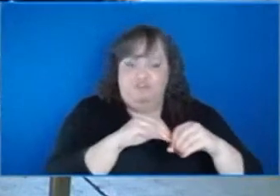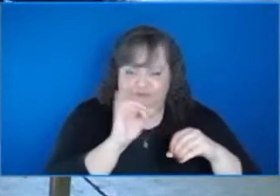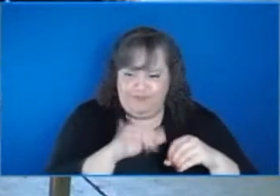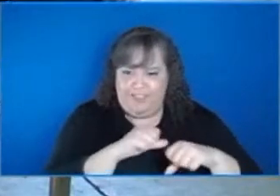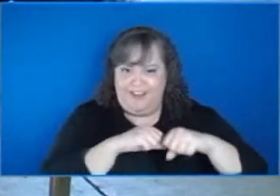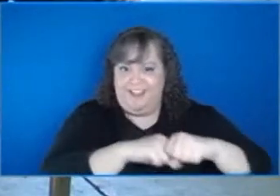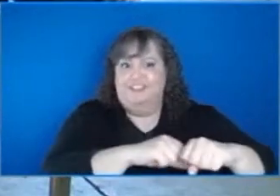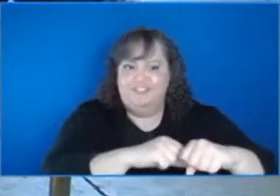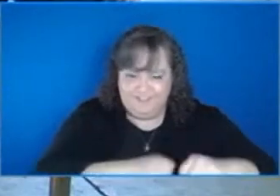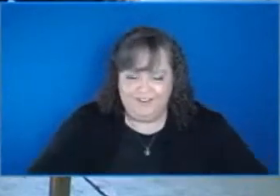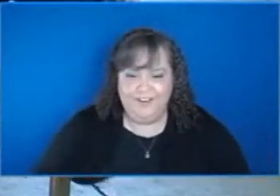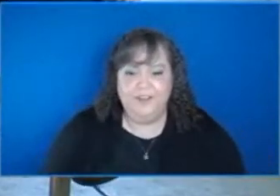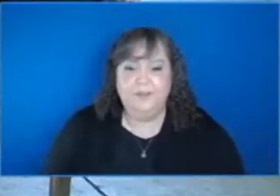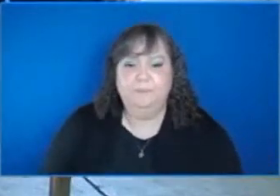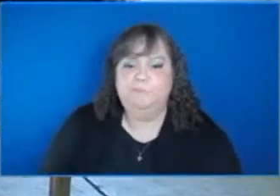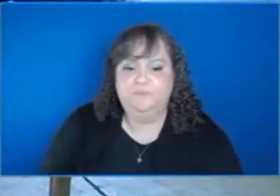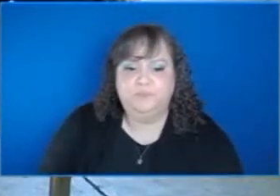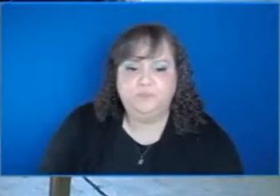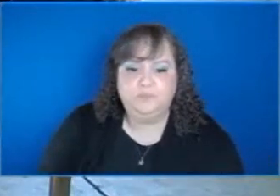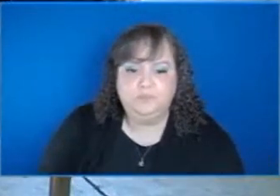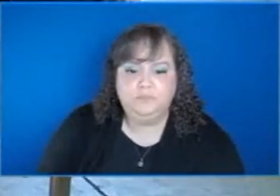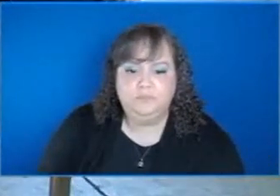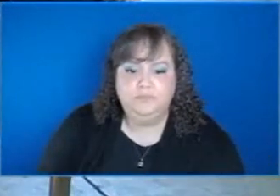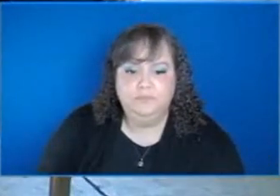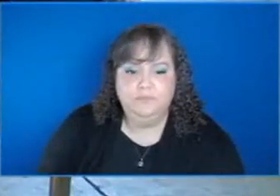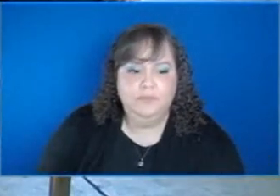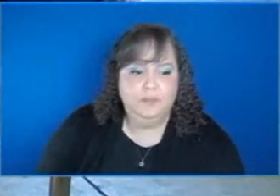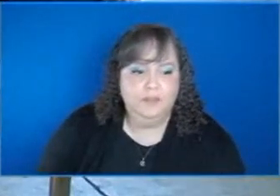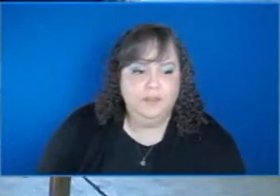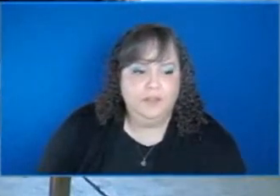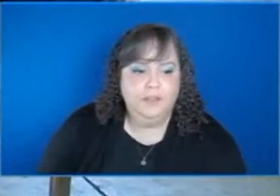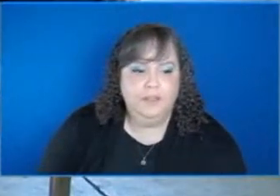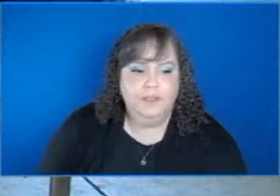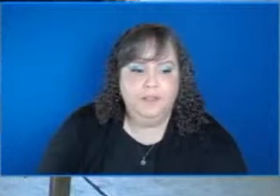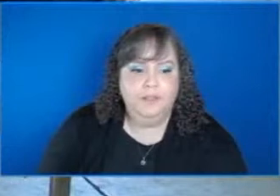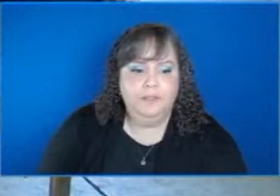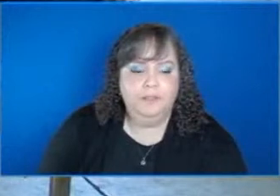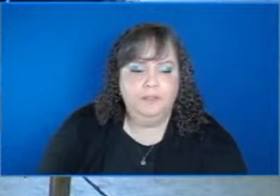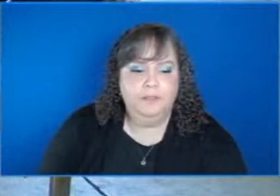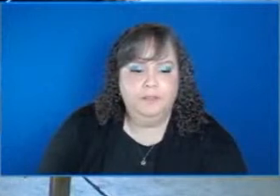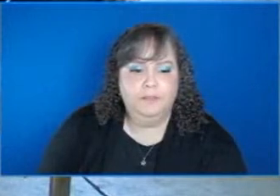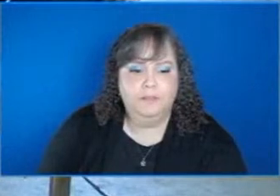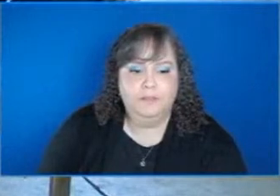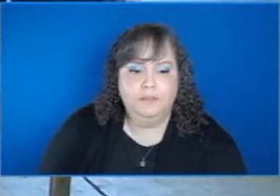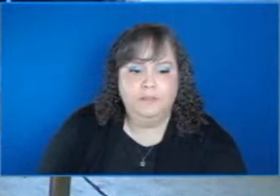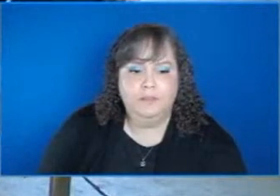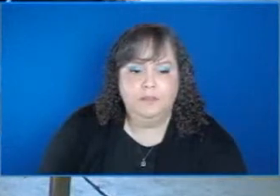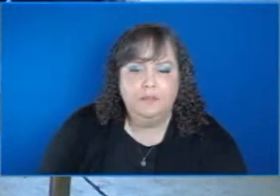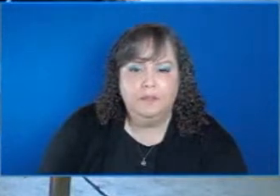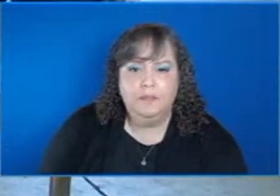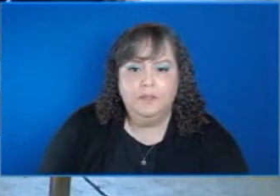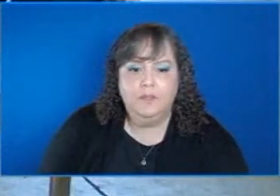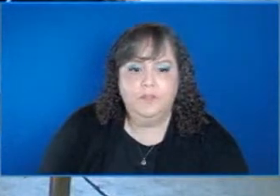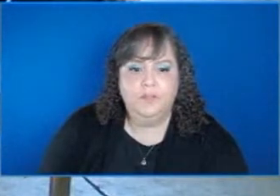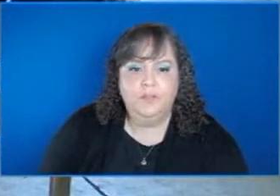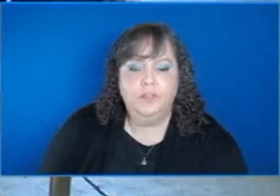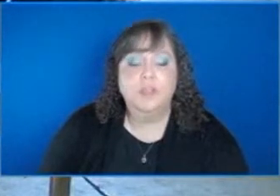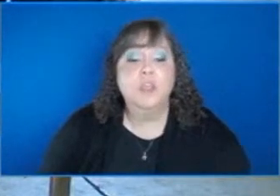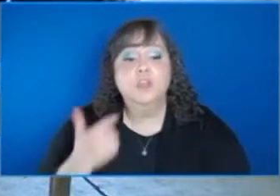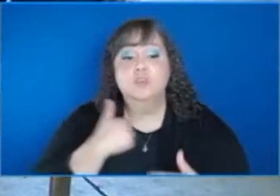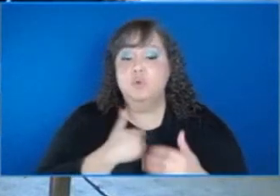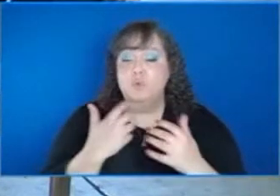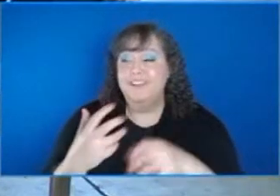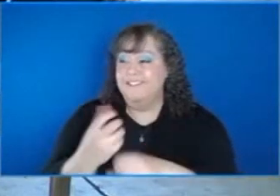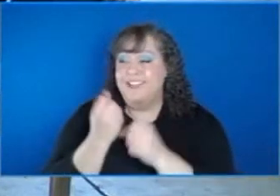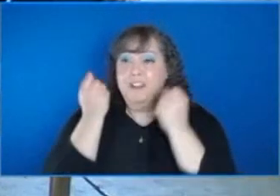about asteroids, what we know, what we don't. So we asked a NASA scientist, does NASA know about all the